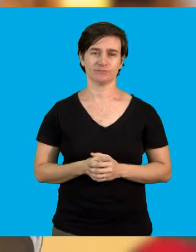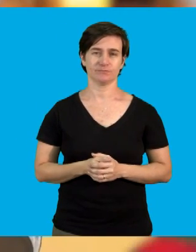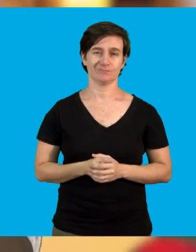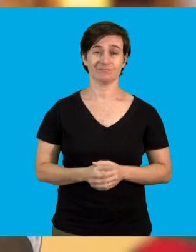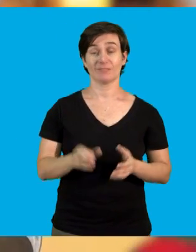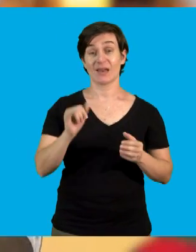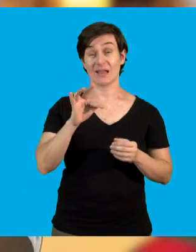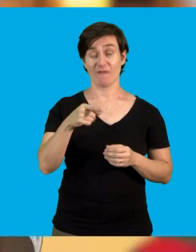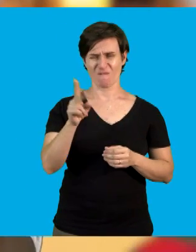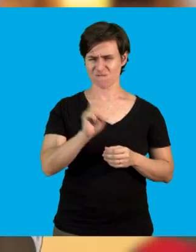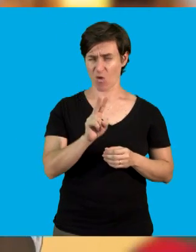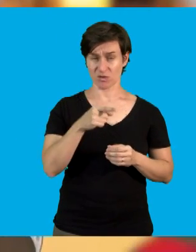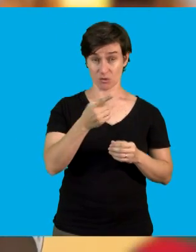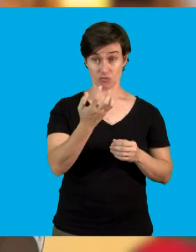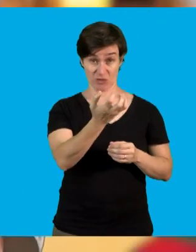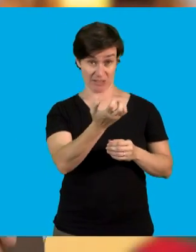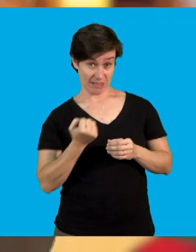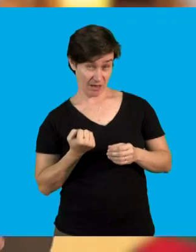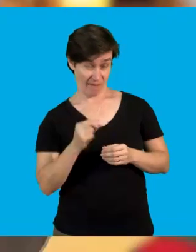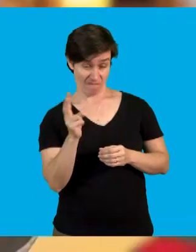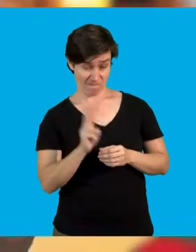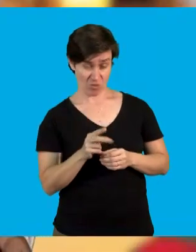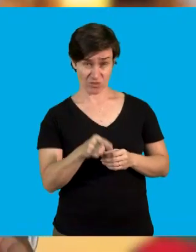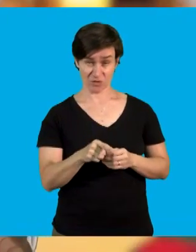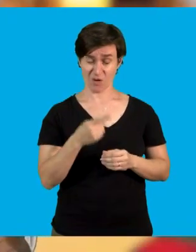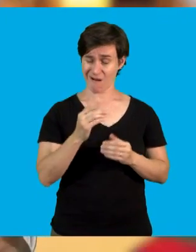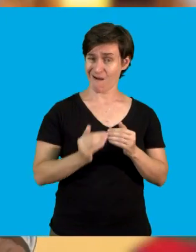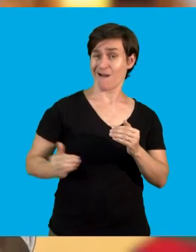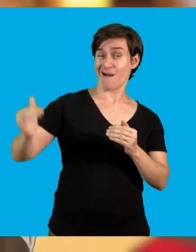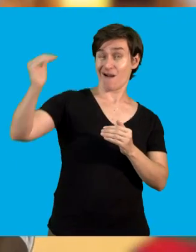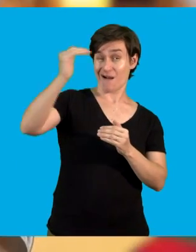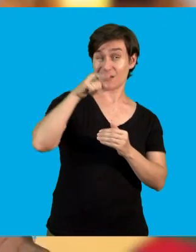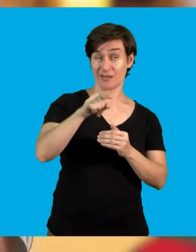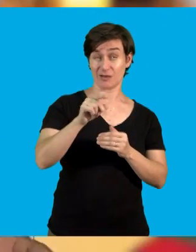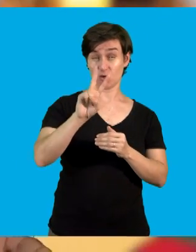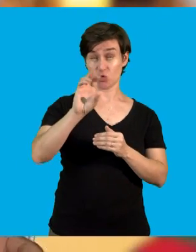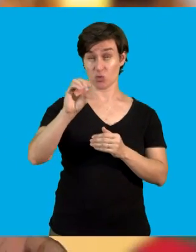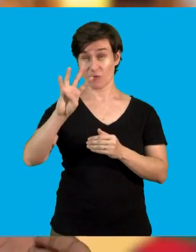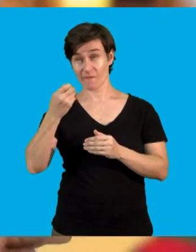use. If the voltage that is received, it is higher than